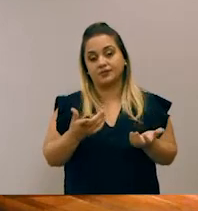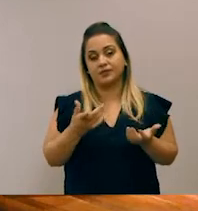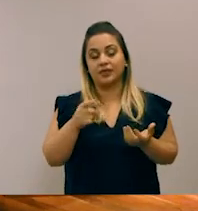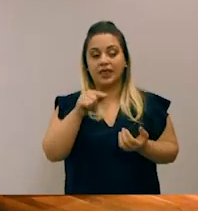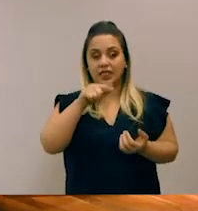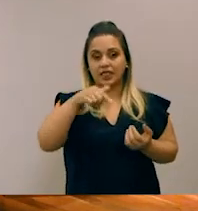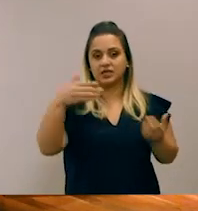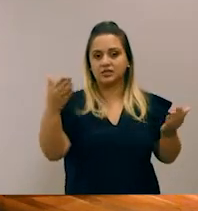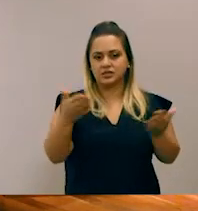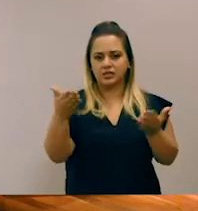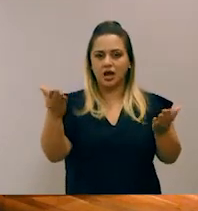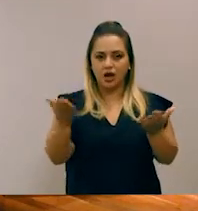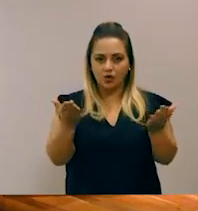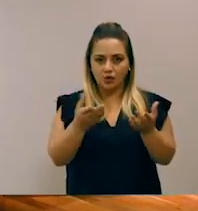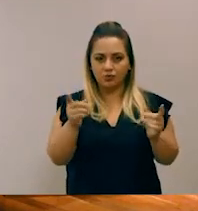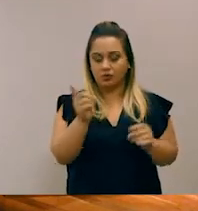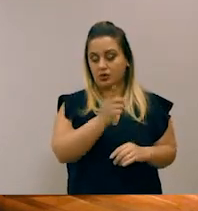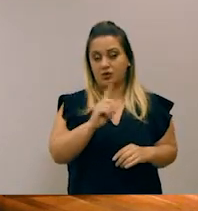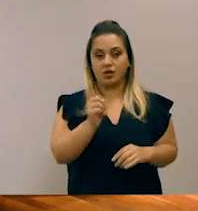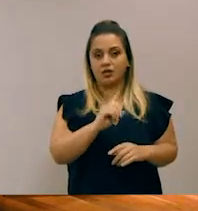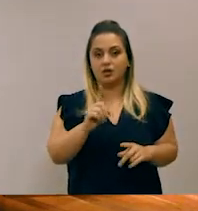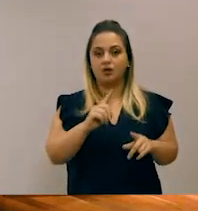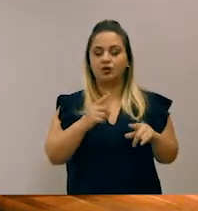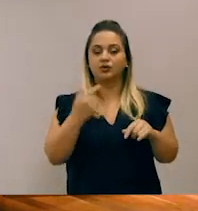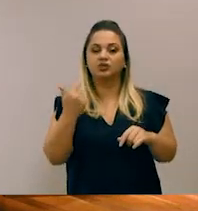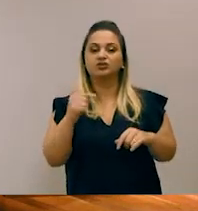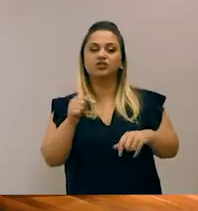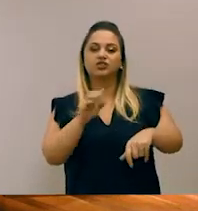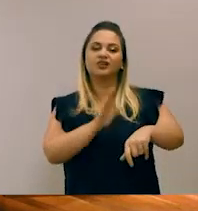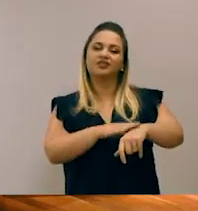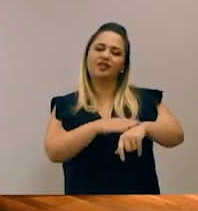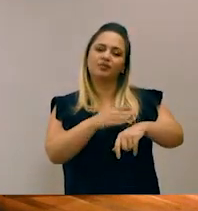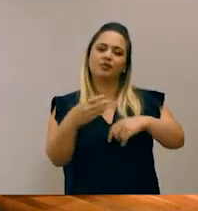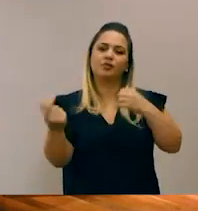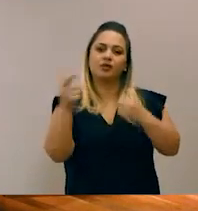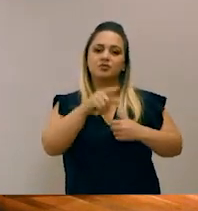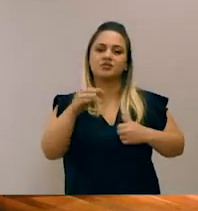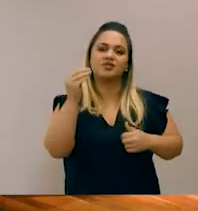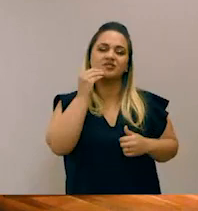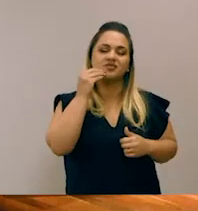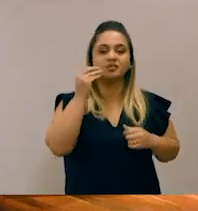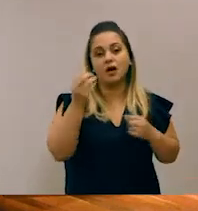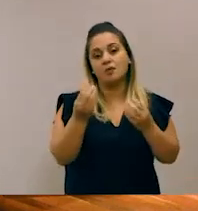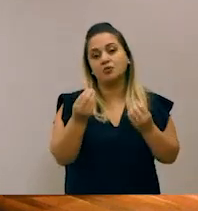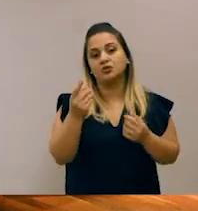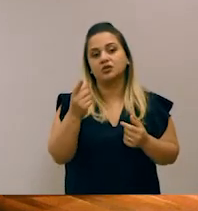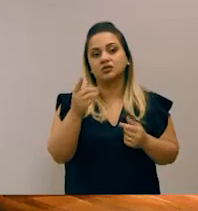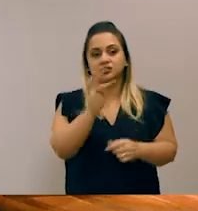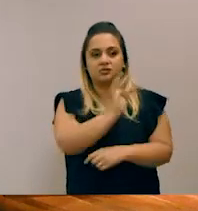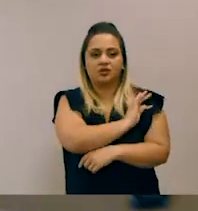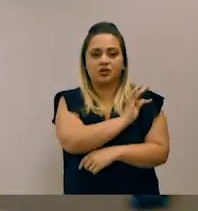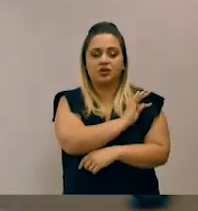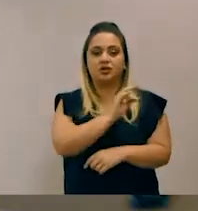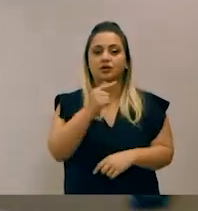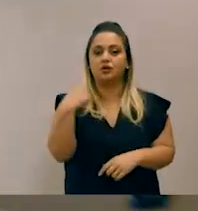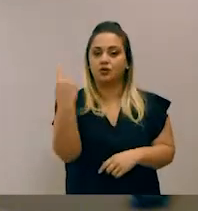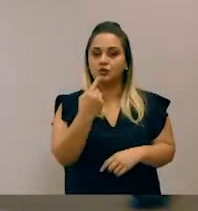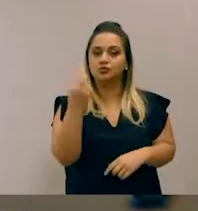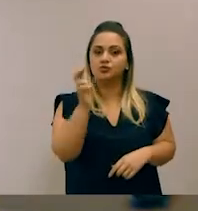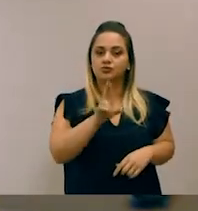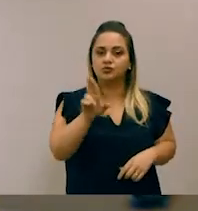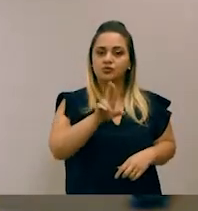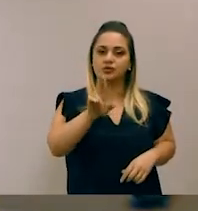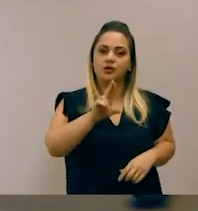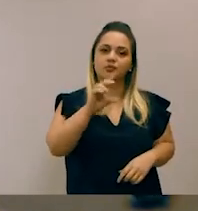productivity? Well, in this moment, no. We didn't have a lot of time to test the techniques. So we